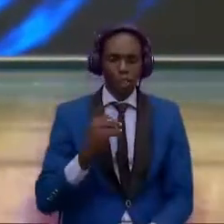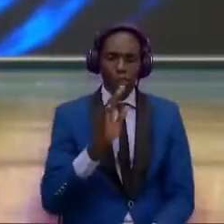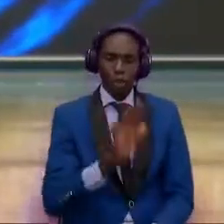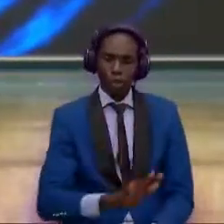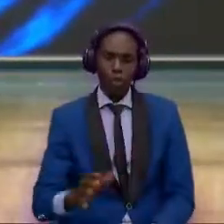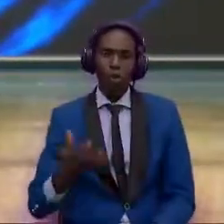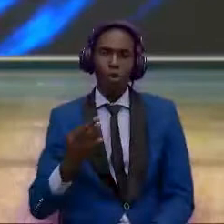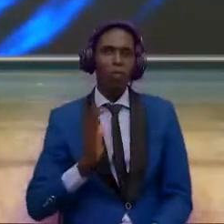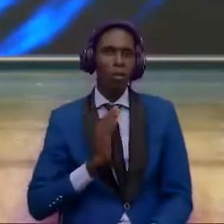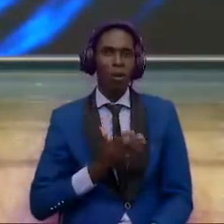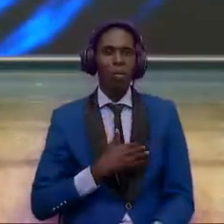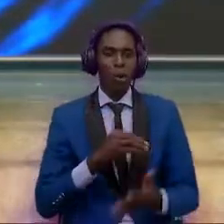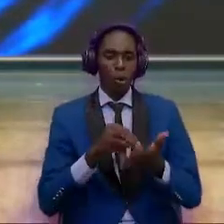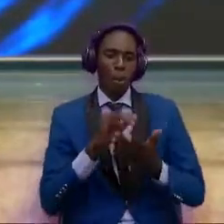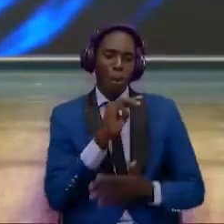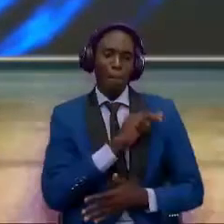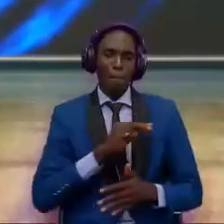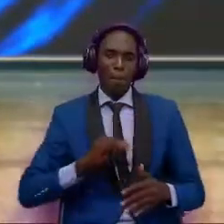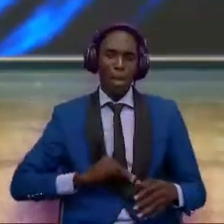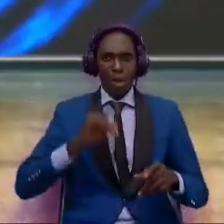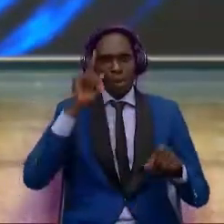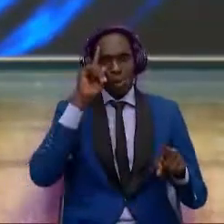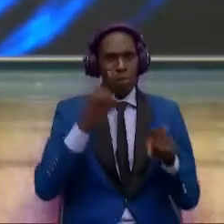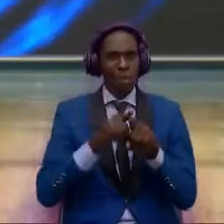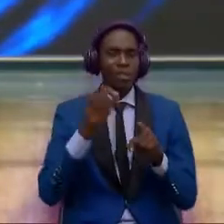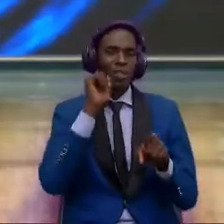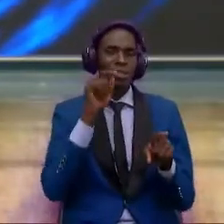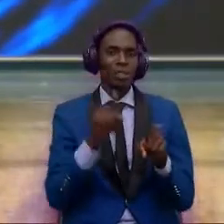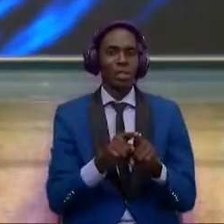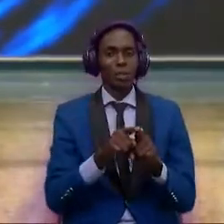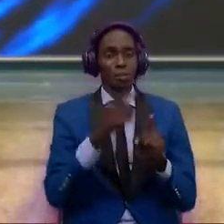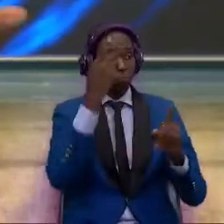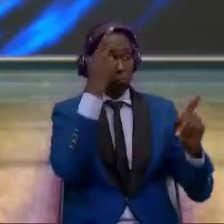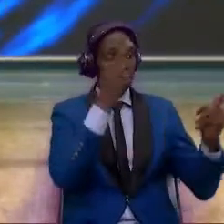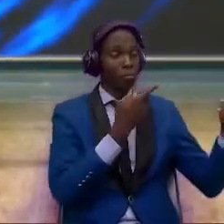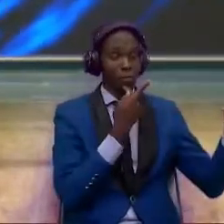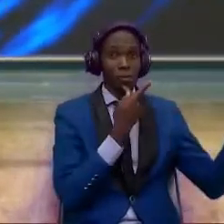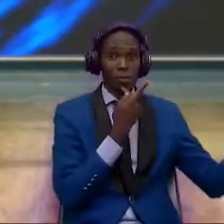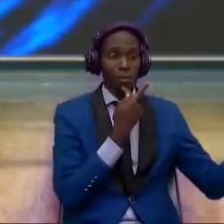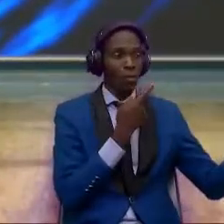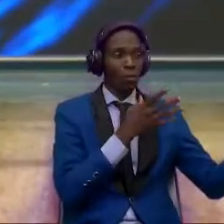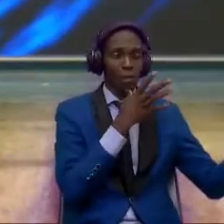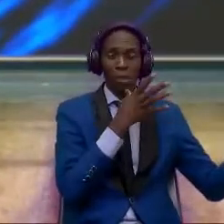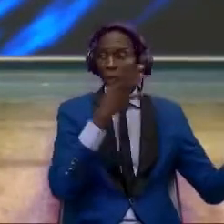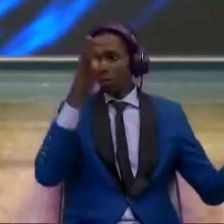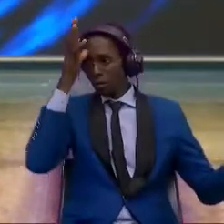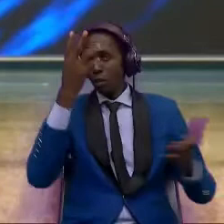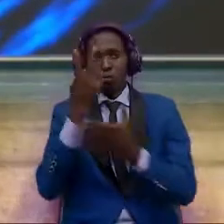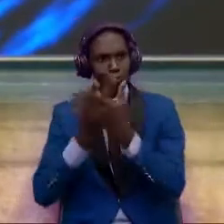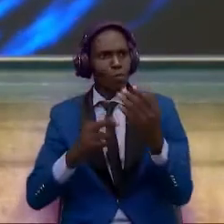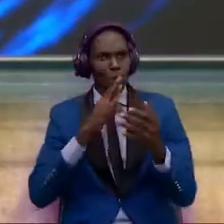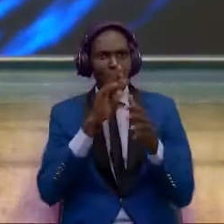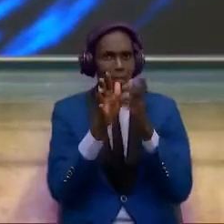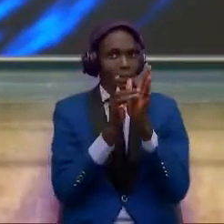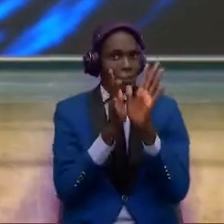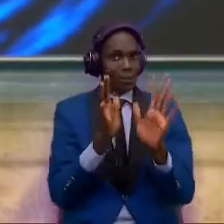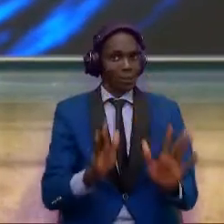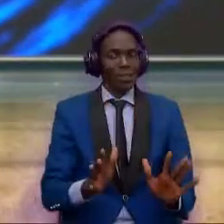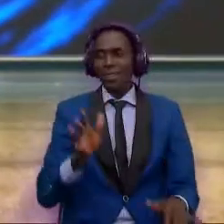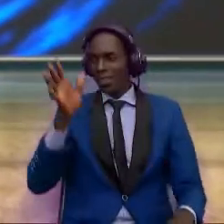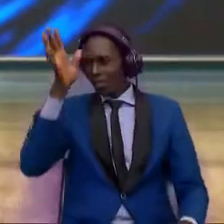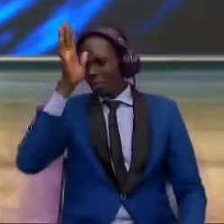members, brother, sister, the husband, a Christian, the wife, a Christian, the father claiming